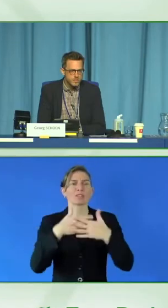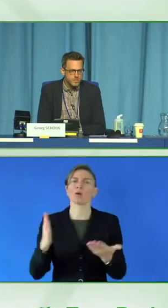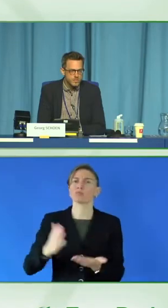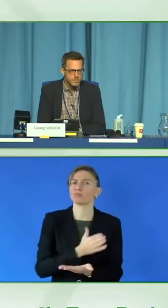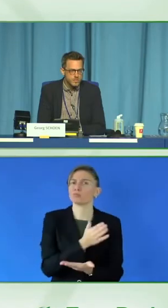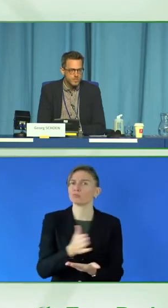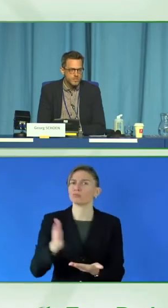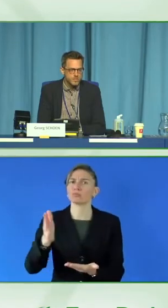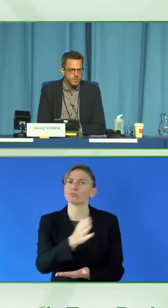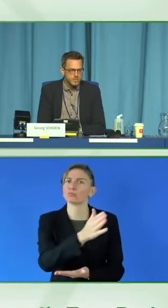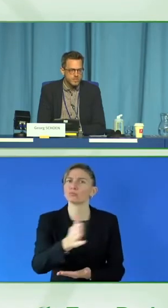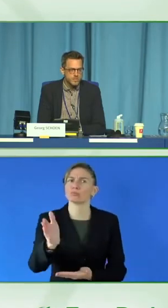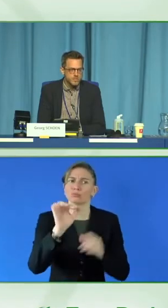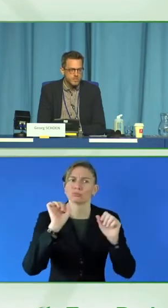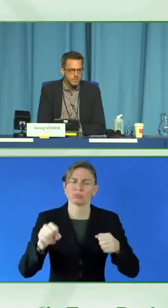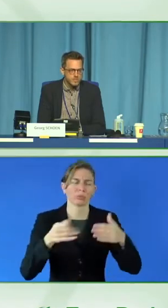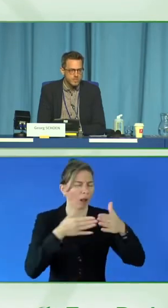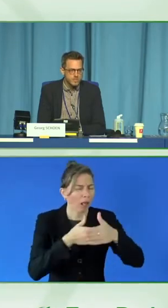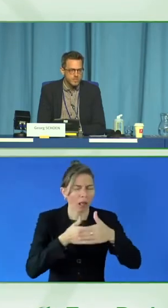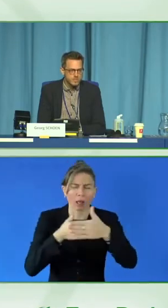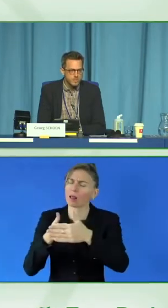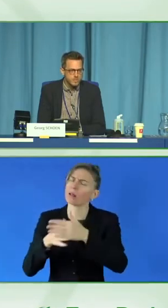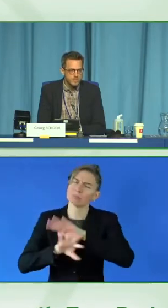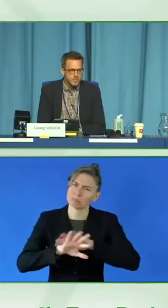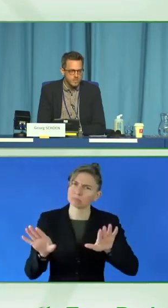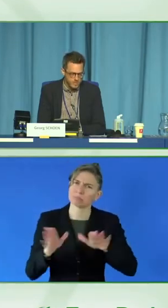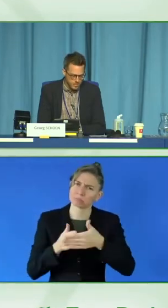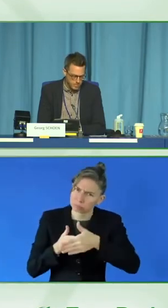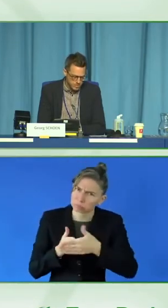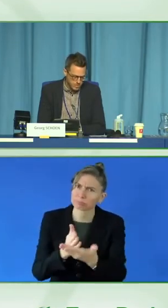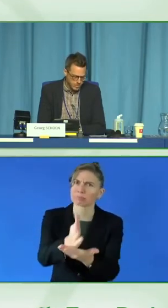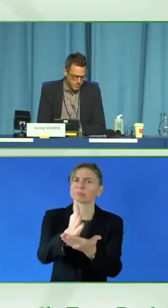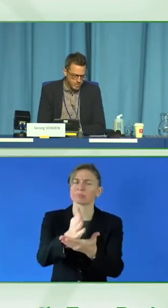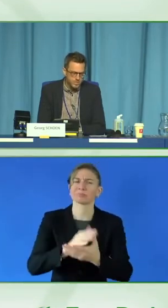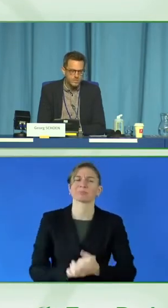me virtually in this session